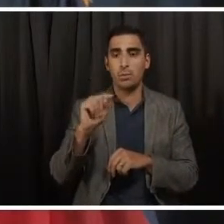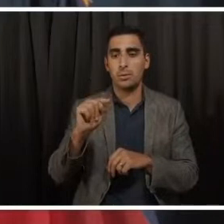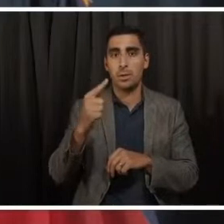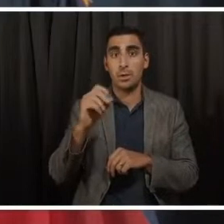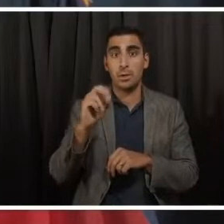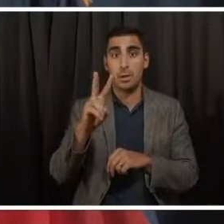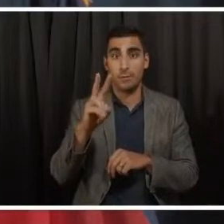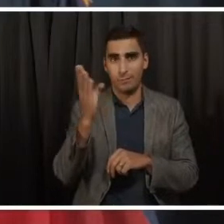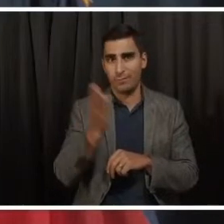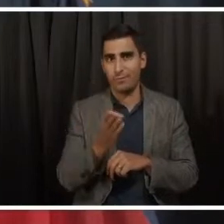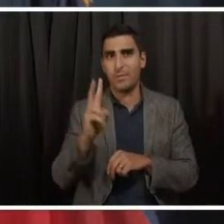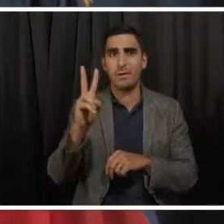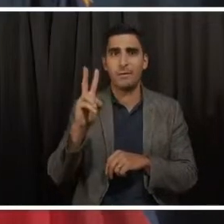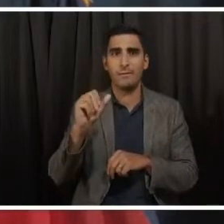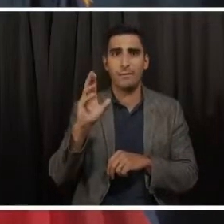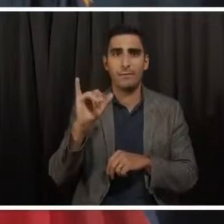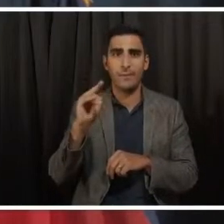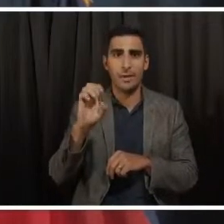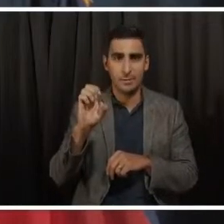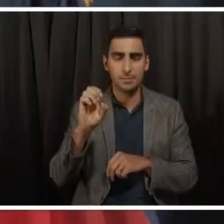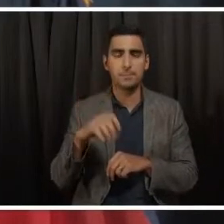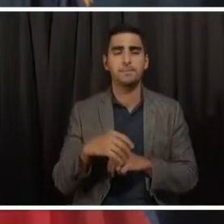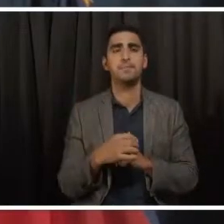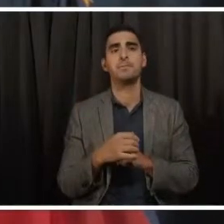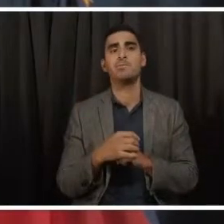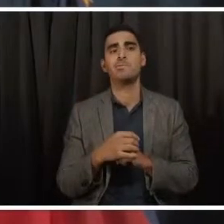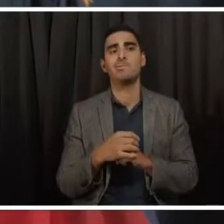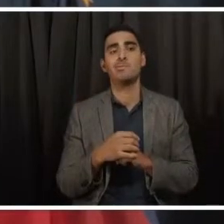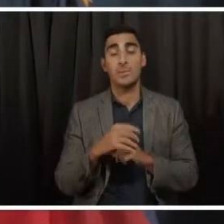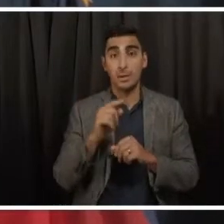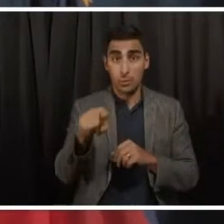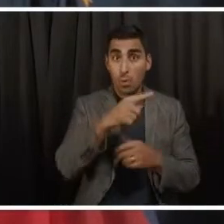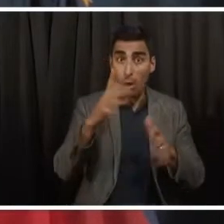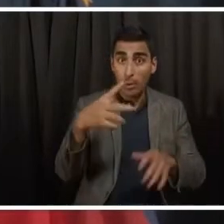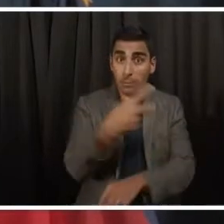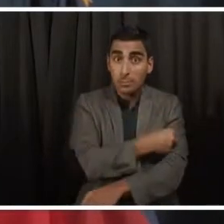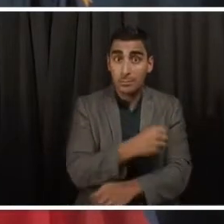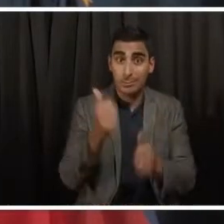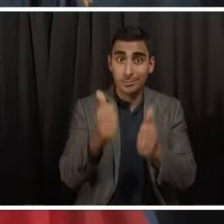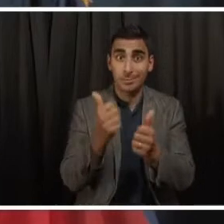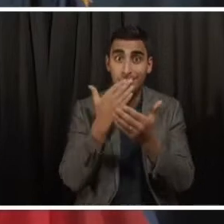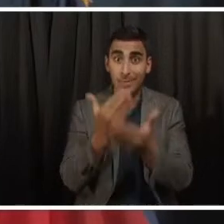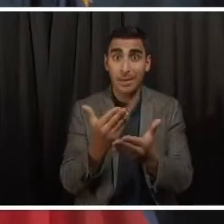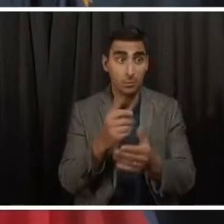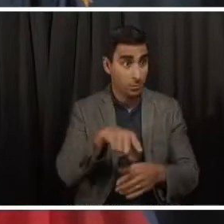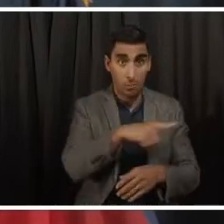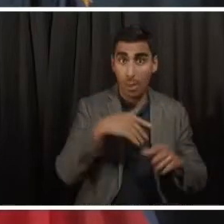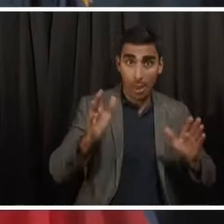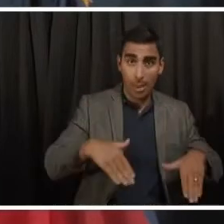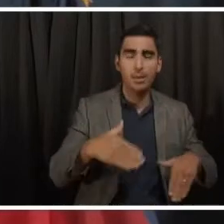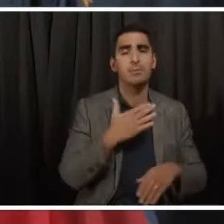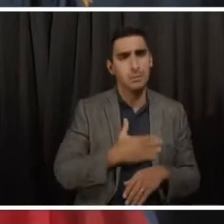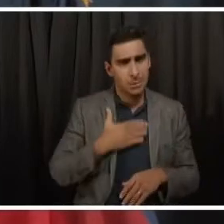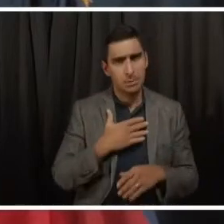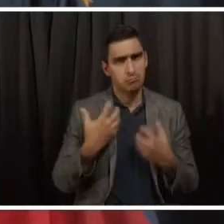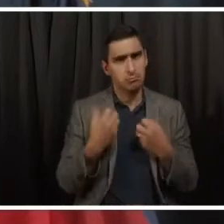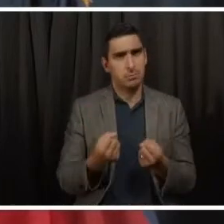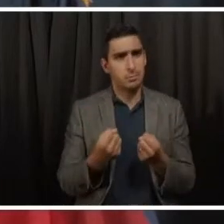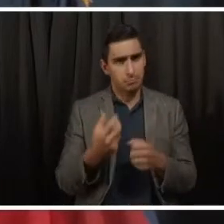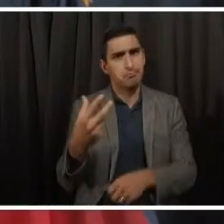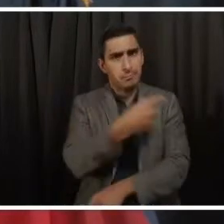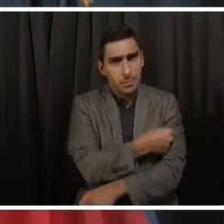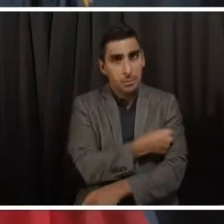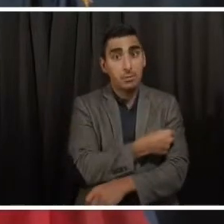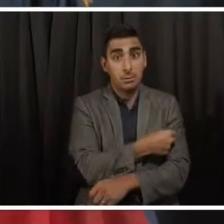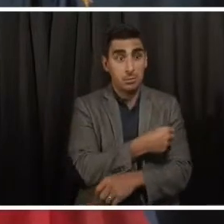those who've been standing by, it's time for you to step up and get protected. If not for yourself, do it to protect those who you